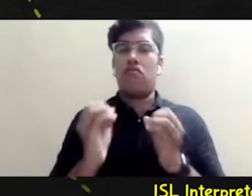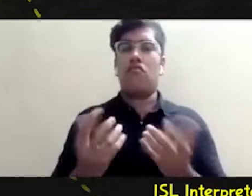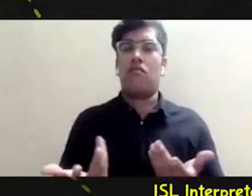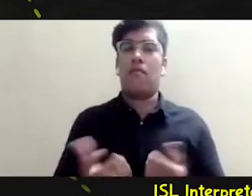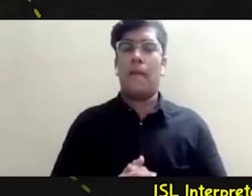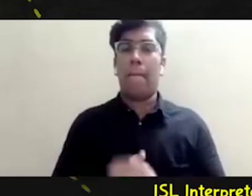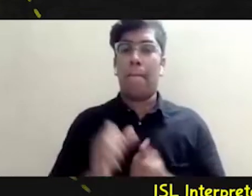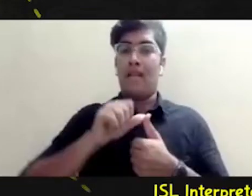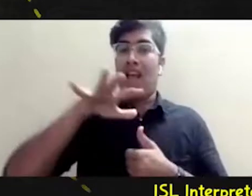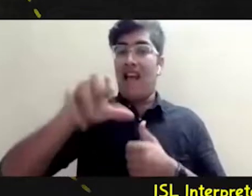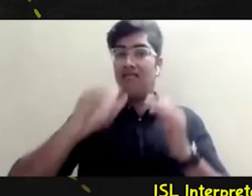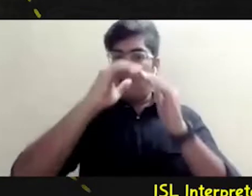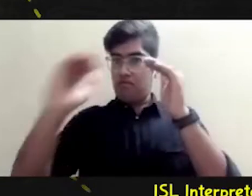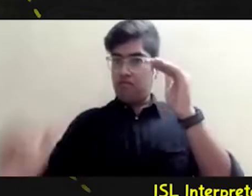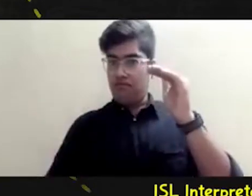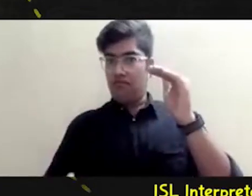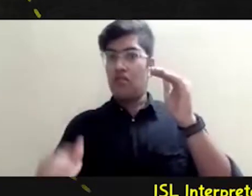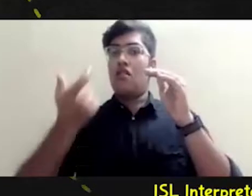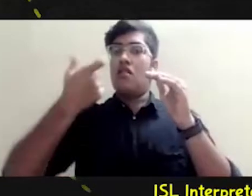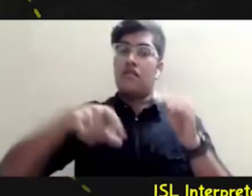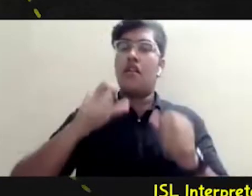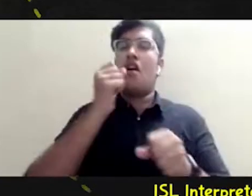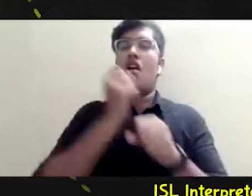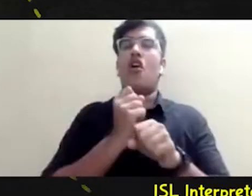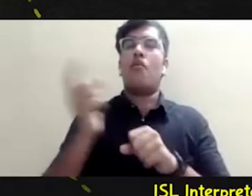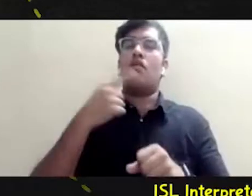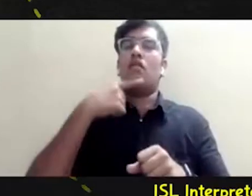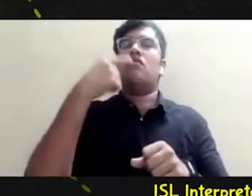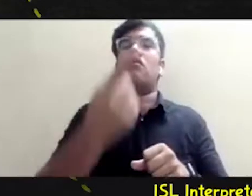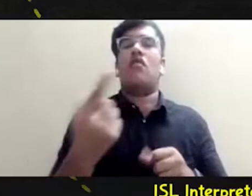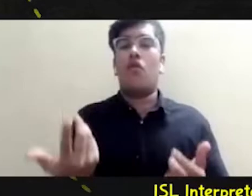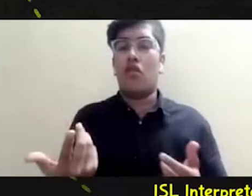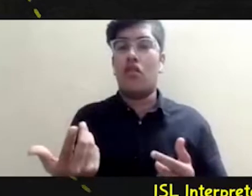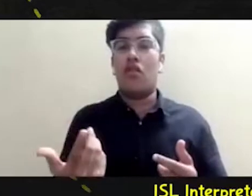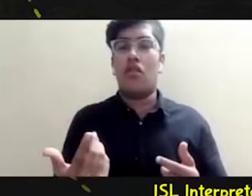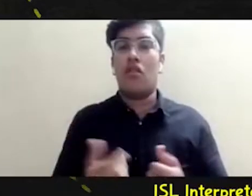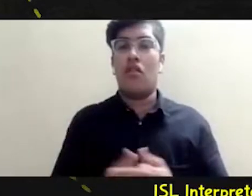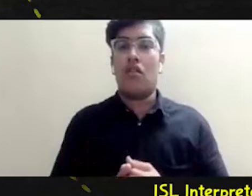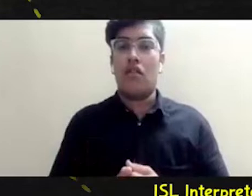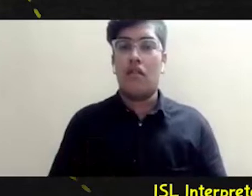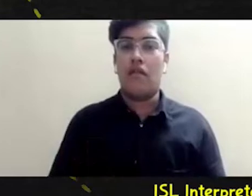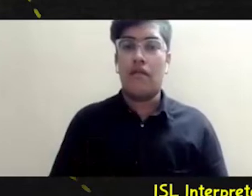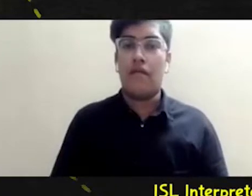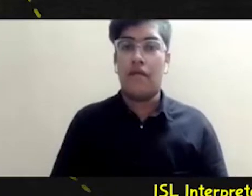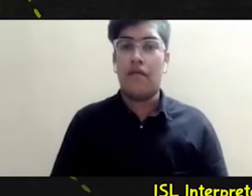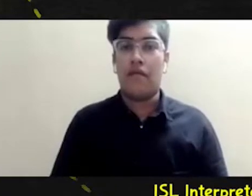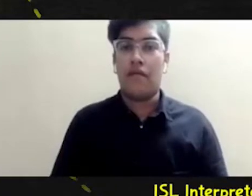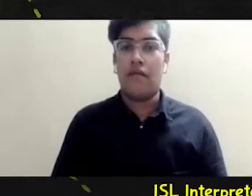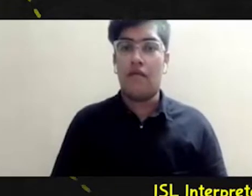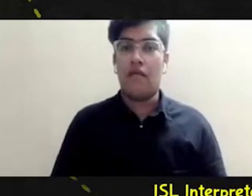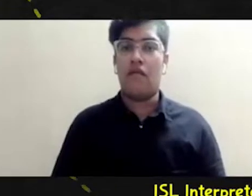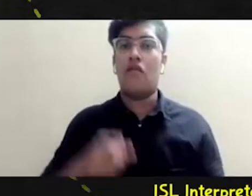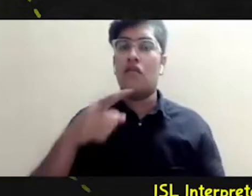gap, government's usual excuse for digitizing welfare, and I say this independent of the political party in